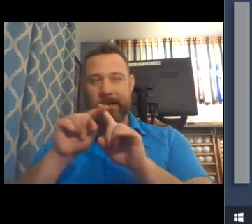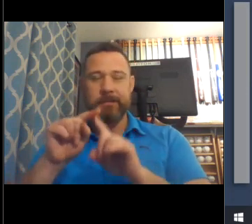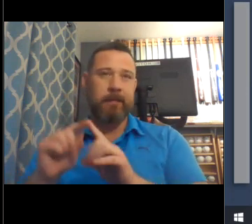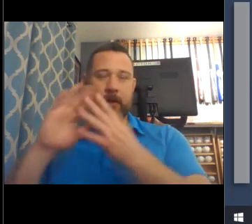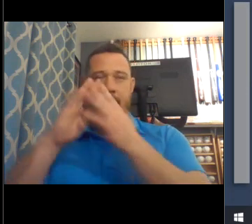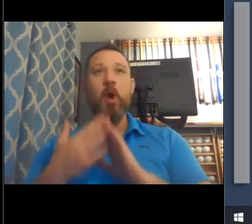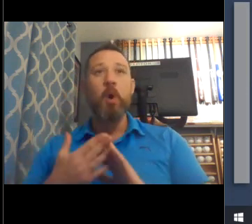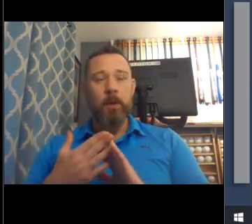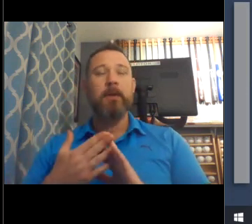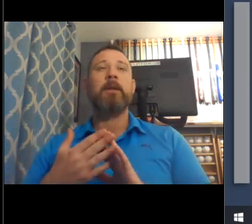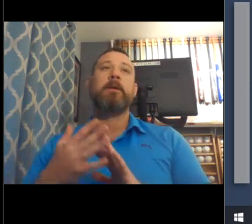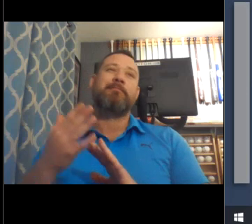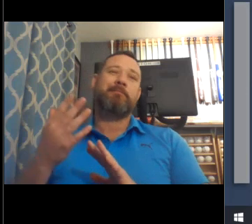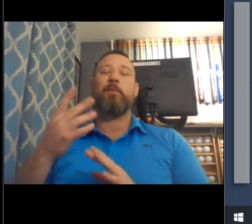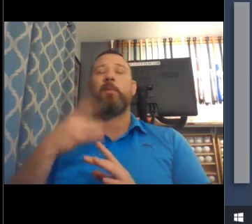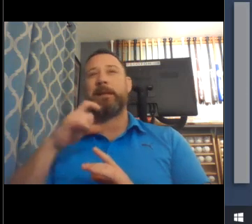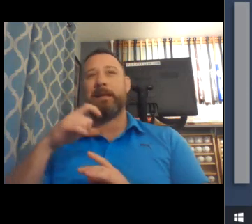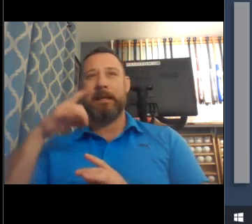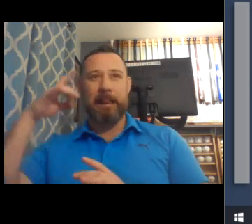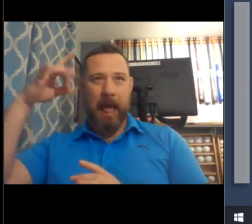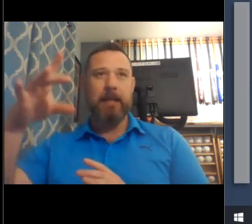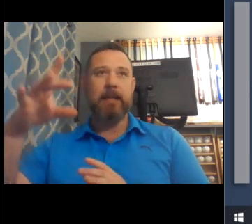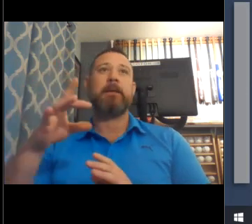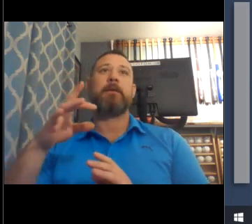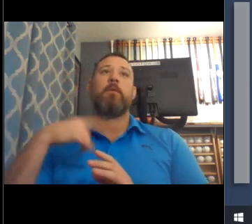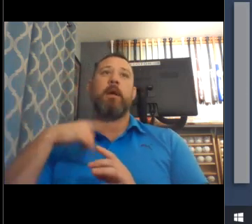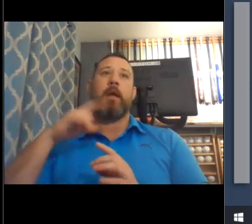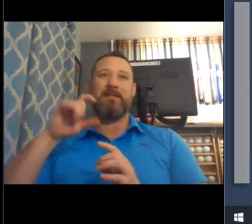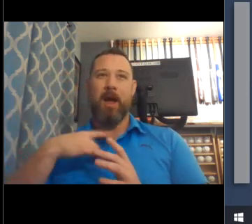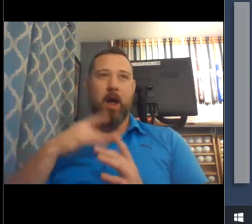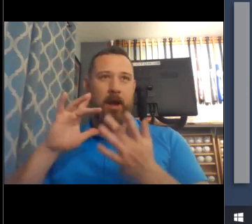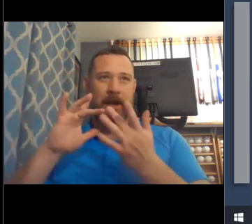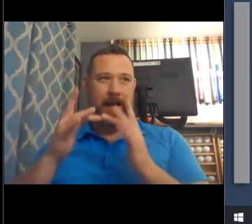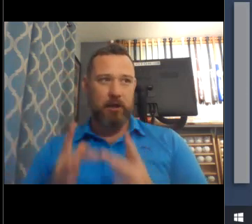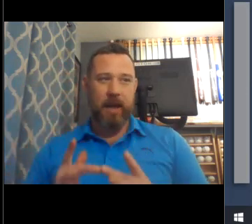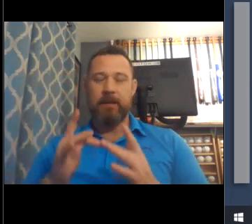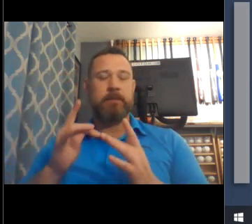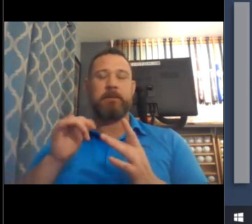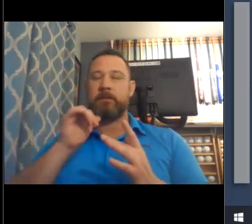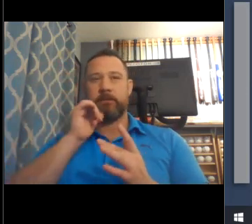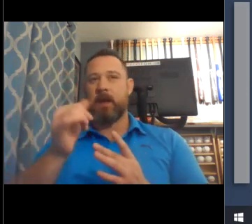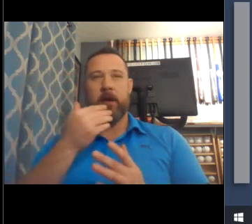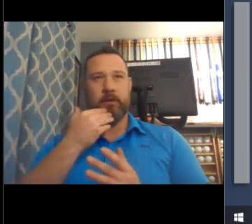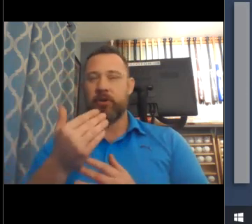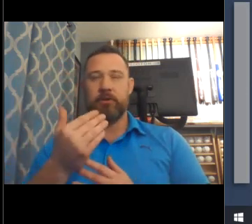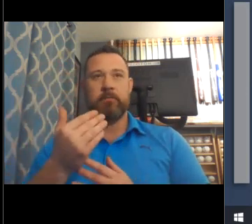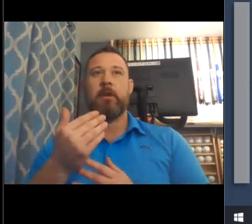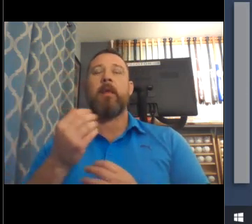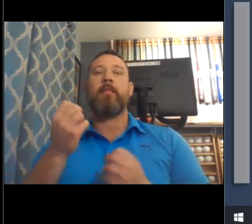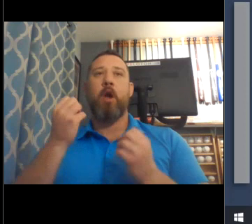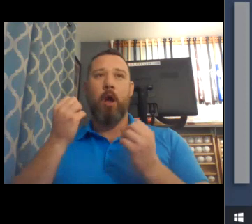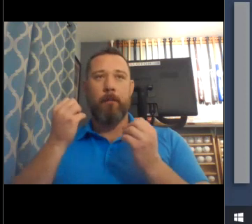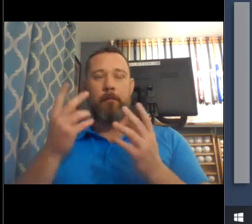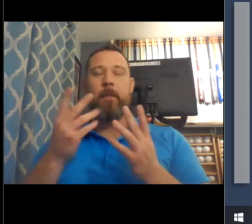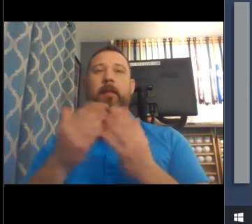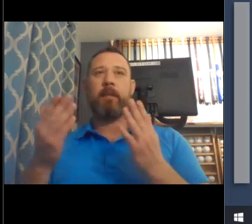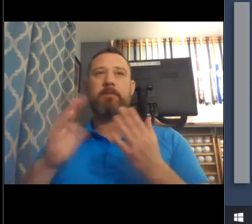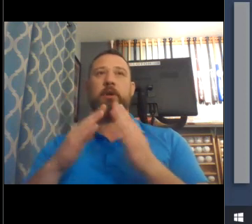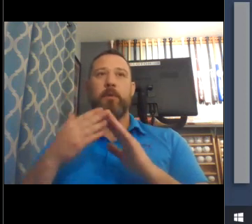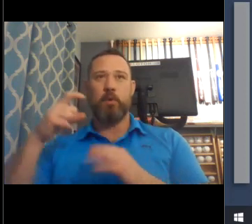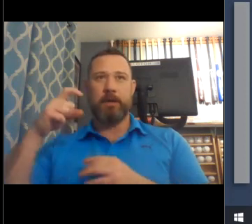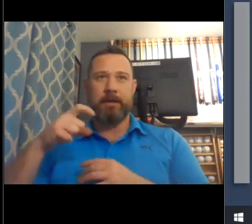need lighting, we need internet, which is why our internet keeps cutting out today. And there are many things the community needs,